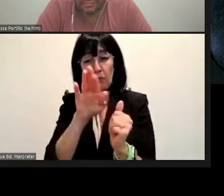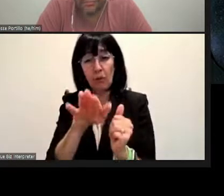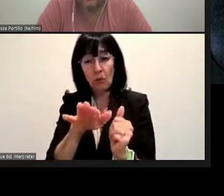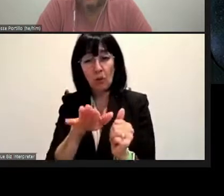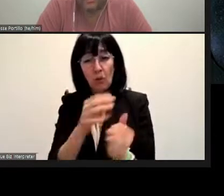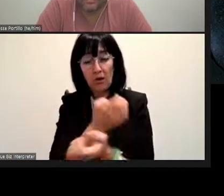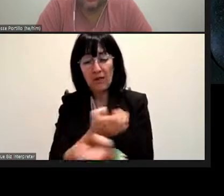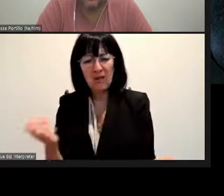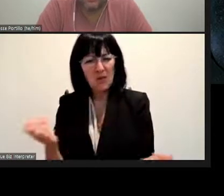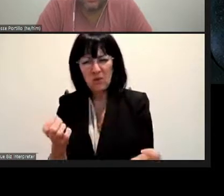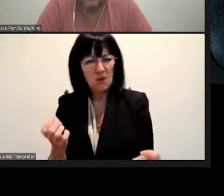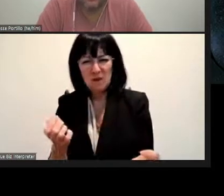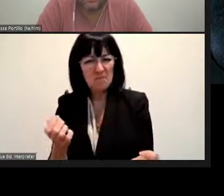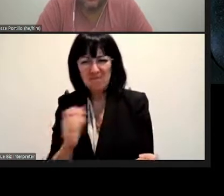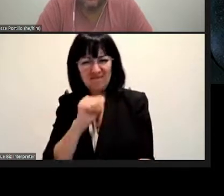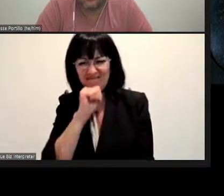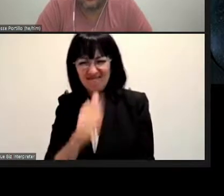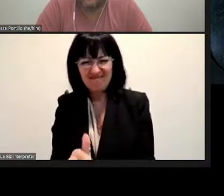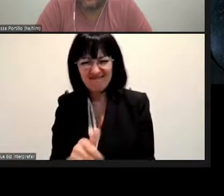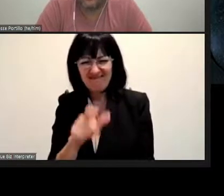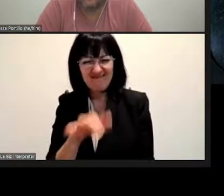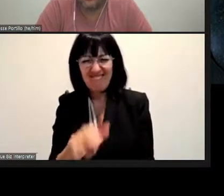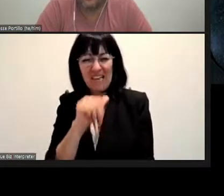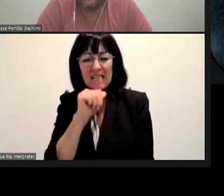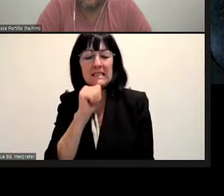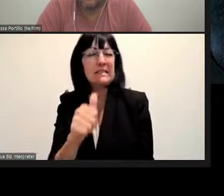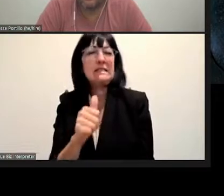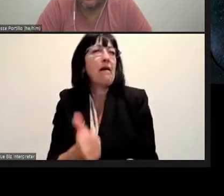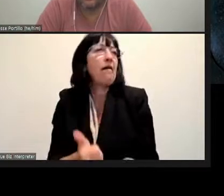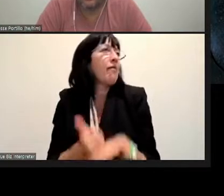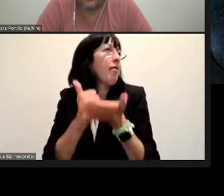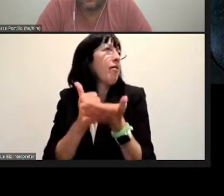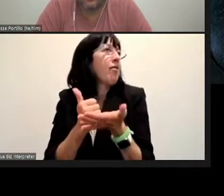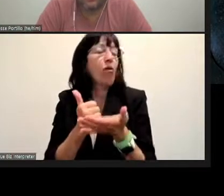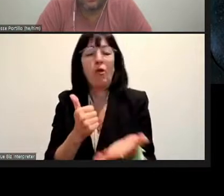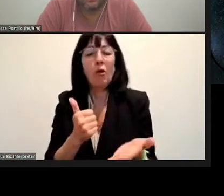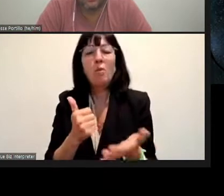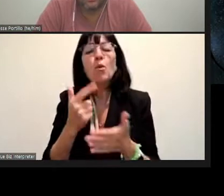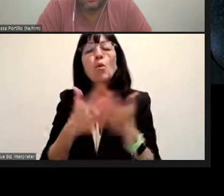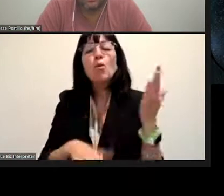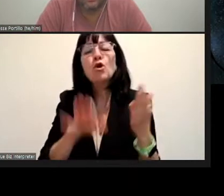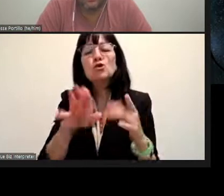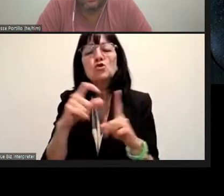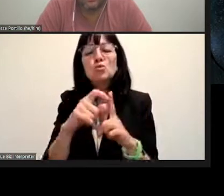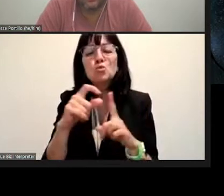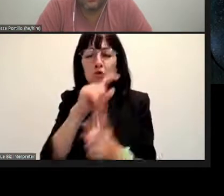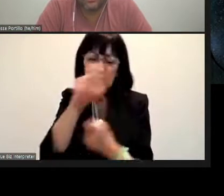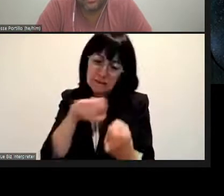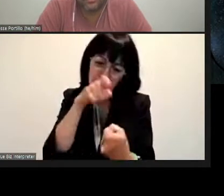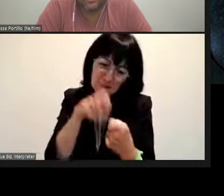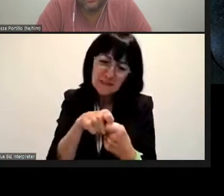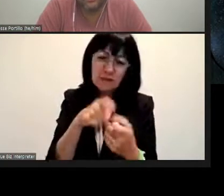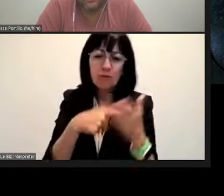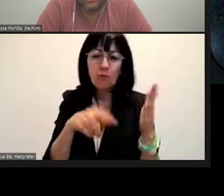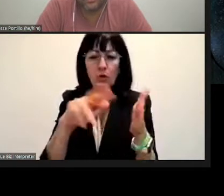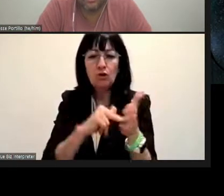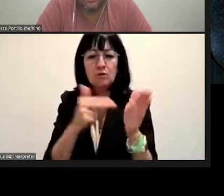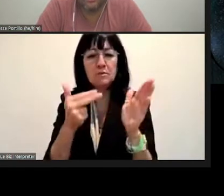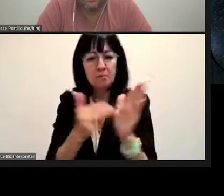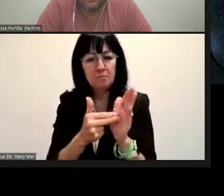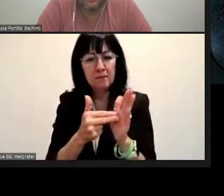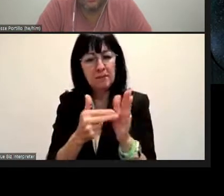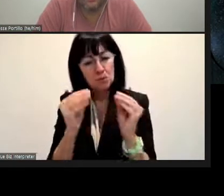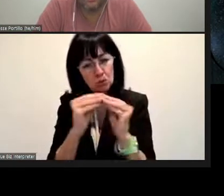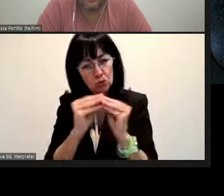helpful. What are the words and what are the ways in which your specificity is just going to be able to drill down to the point? Because if we